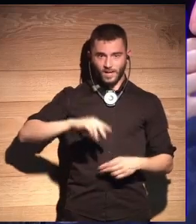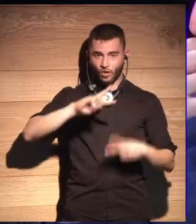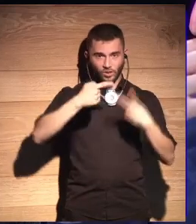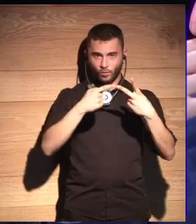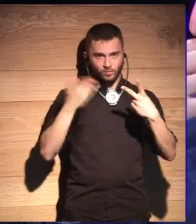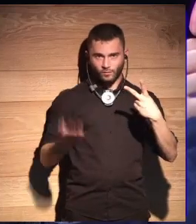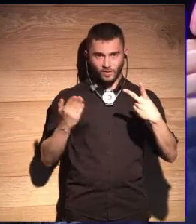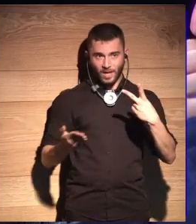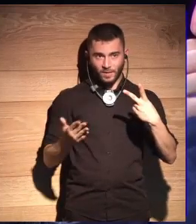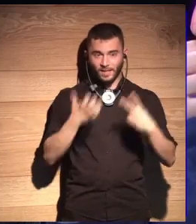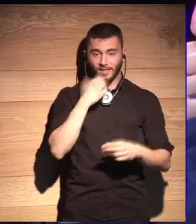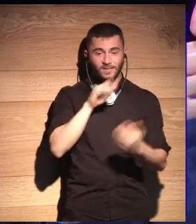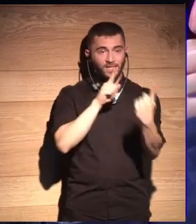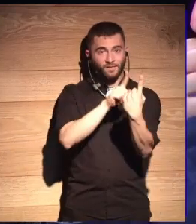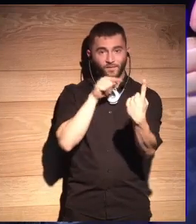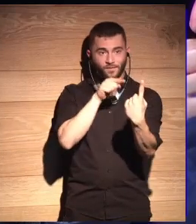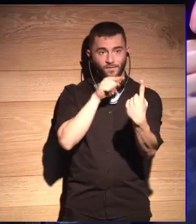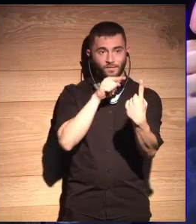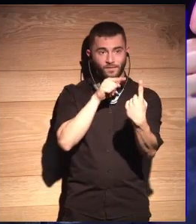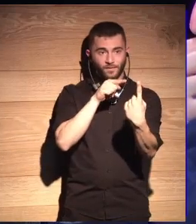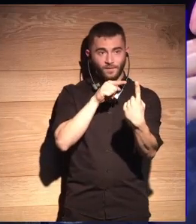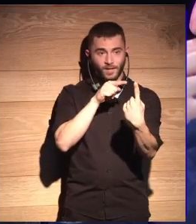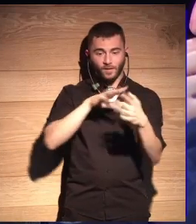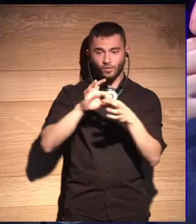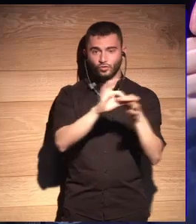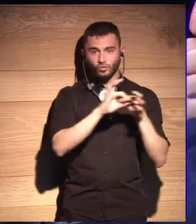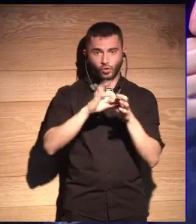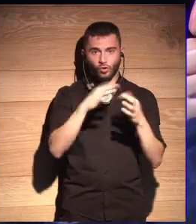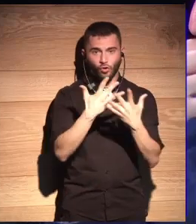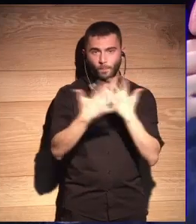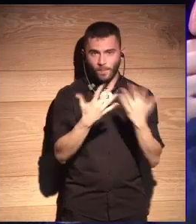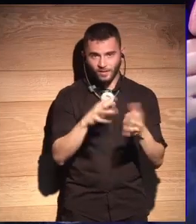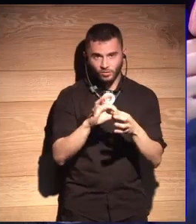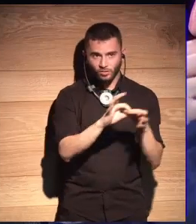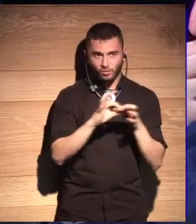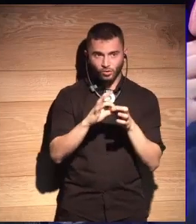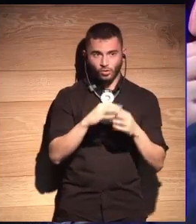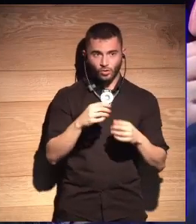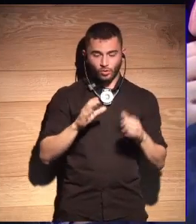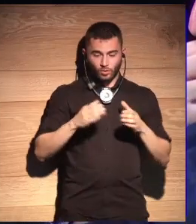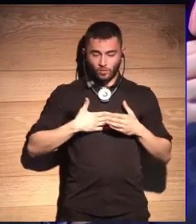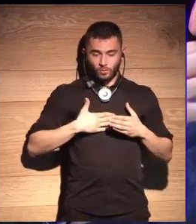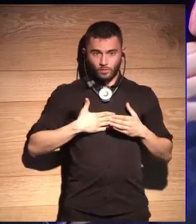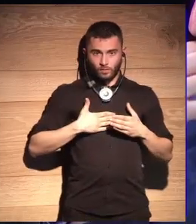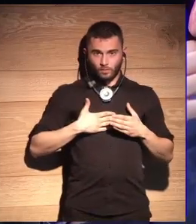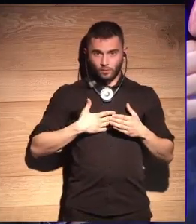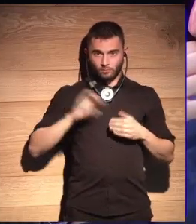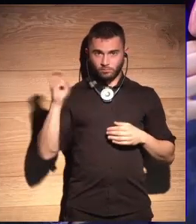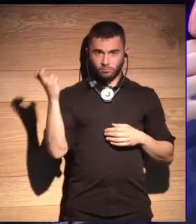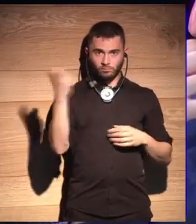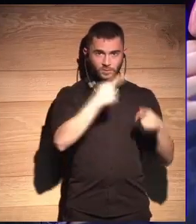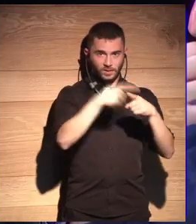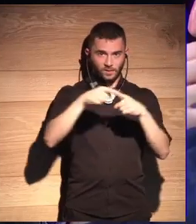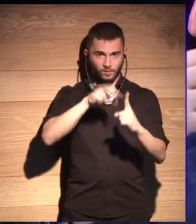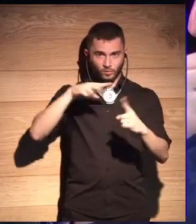for strategic reasons, and they are evil if they make a mistake. And then what you have in front of you, on